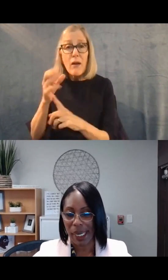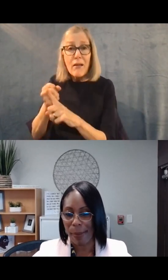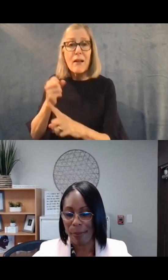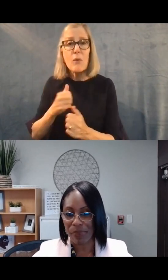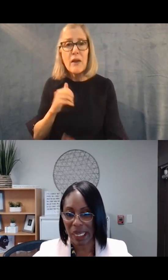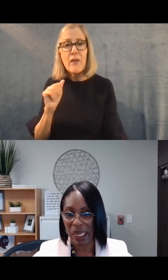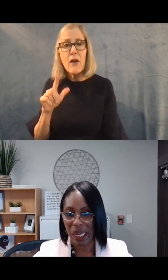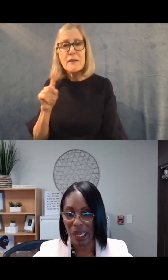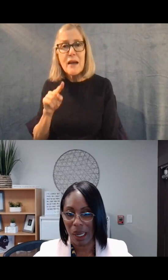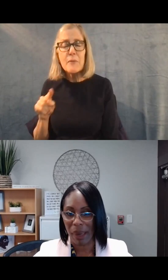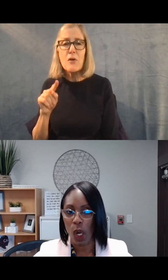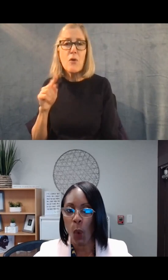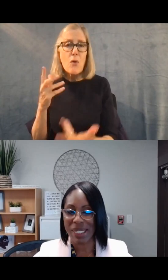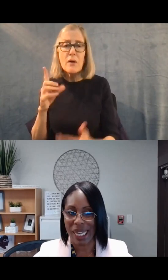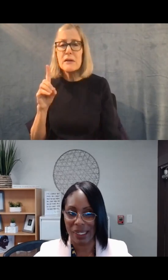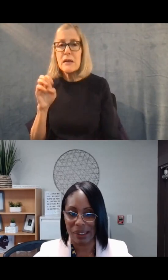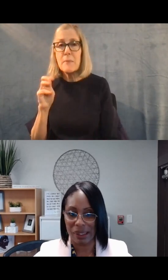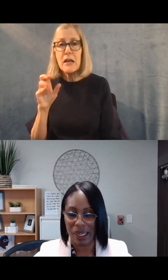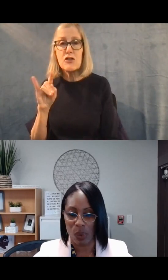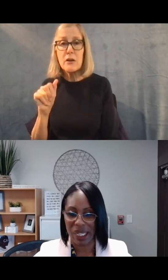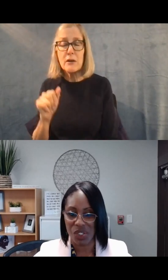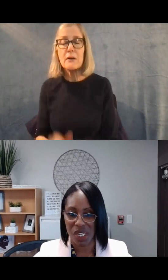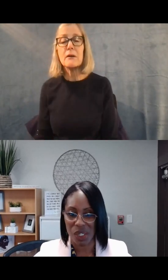are, my hope is that